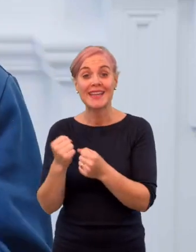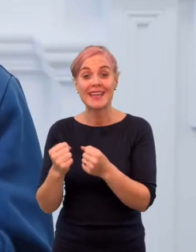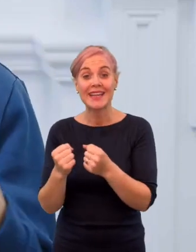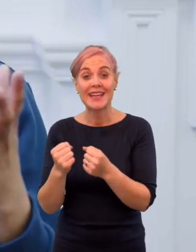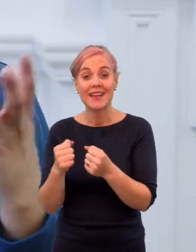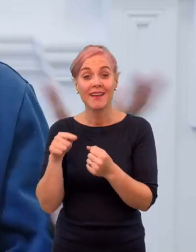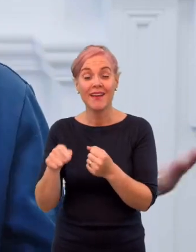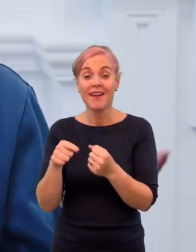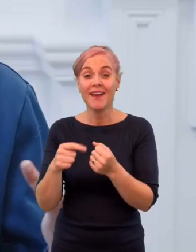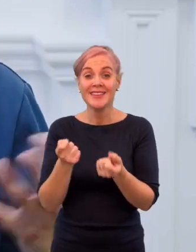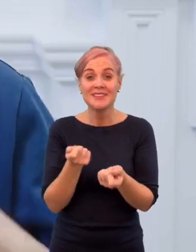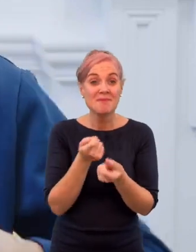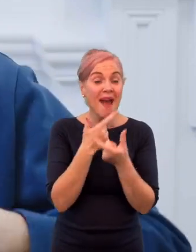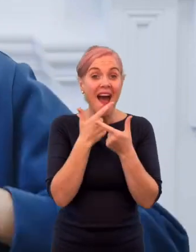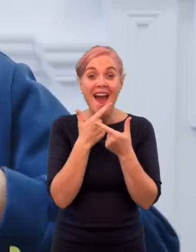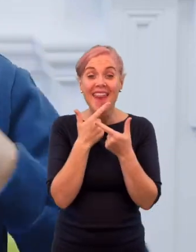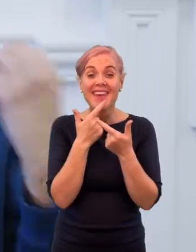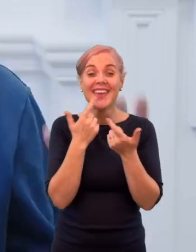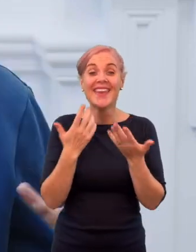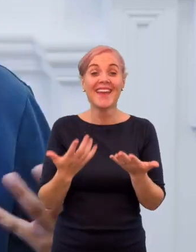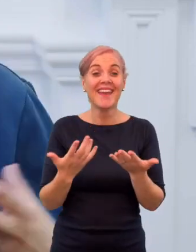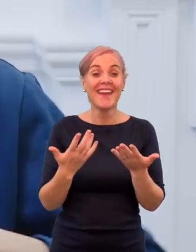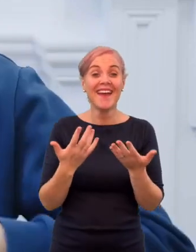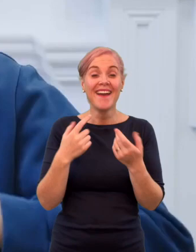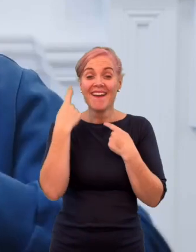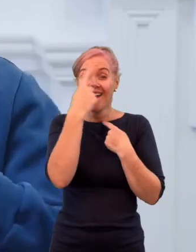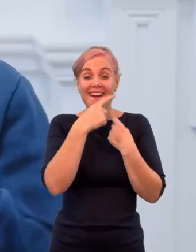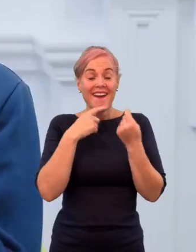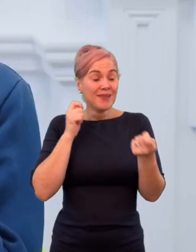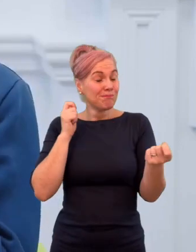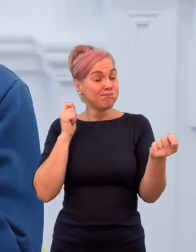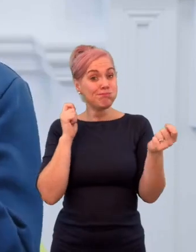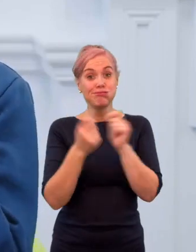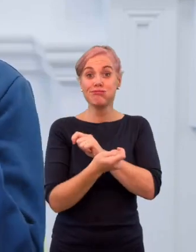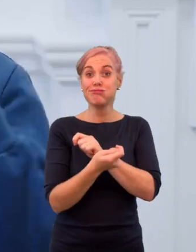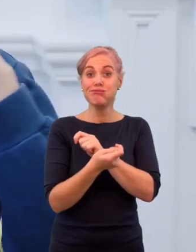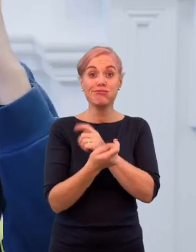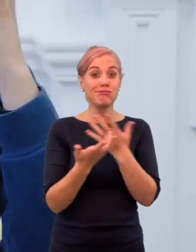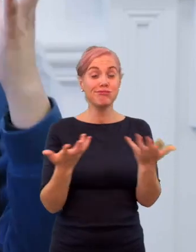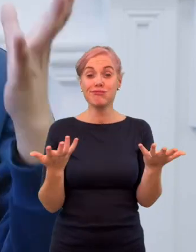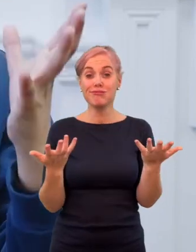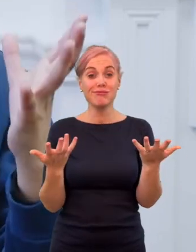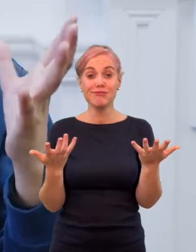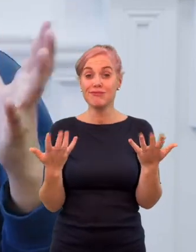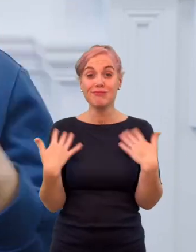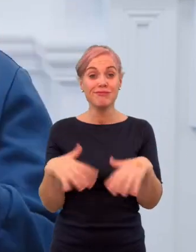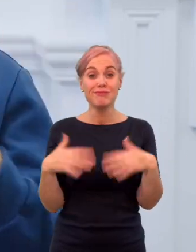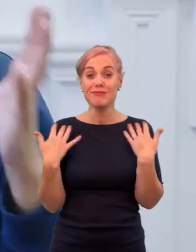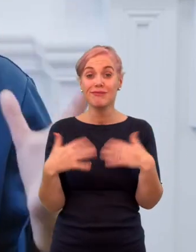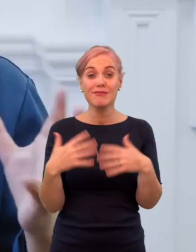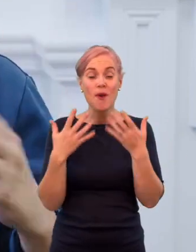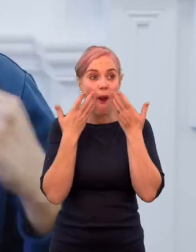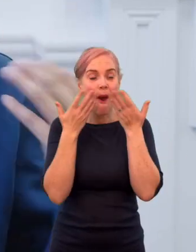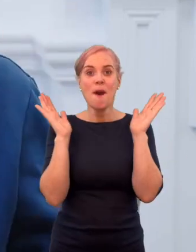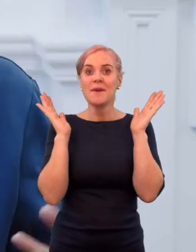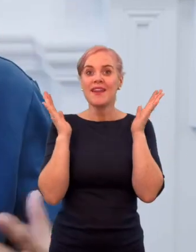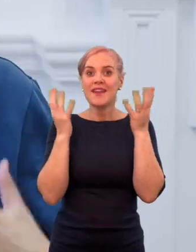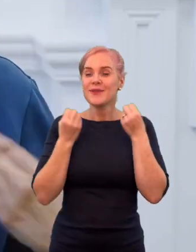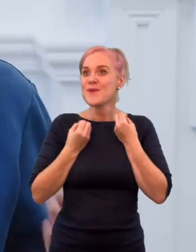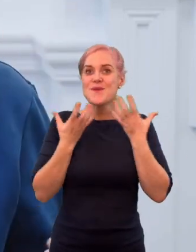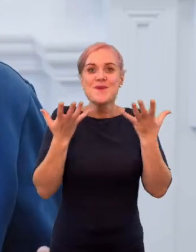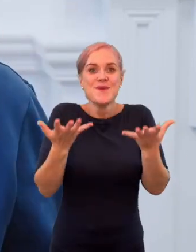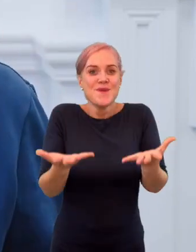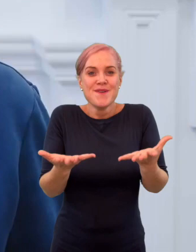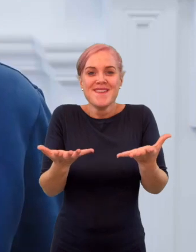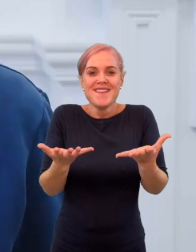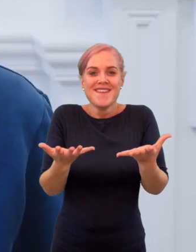So for example, when she's running, it will be smiling. Her whole facial expression is completely different. It's more open